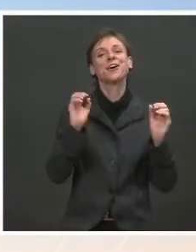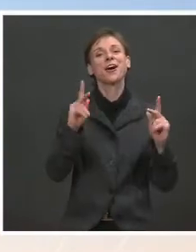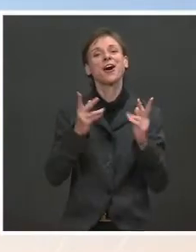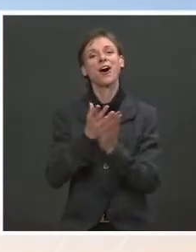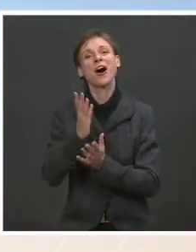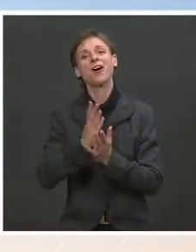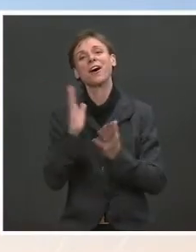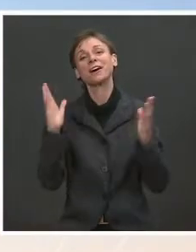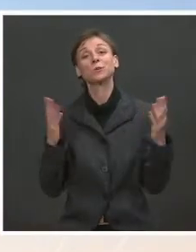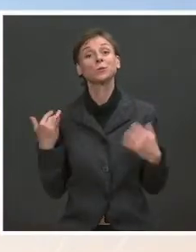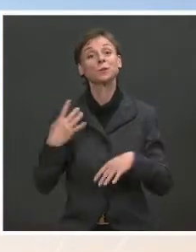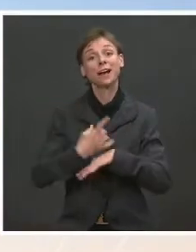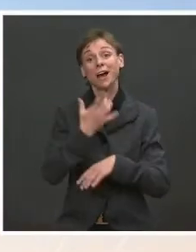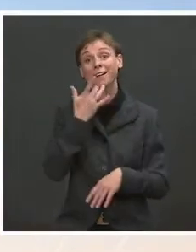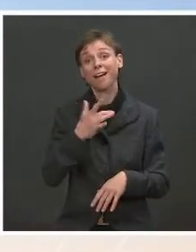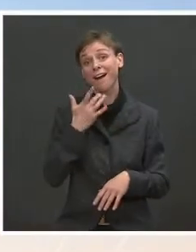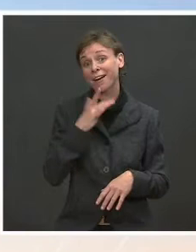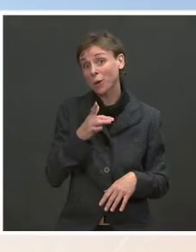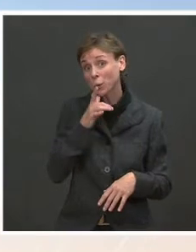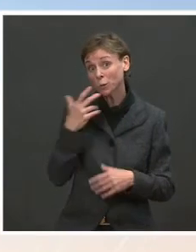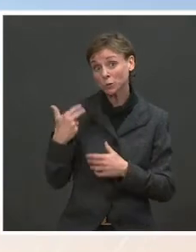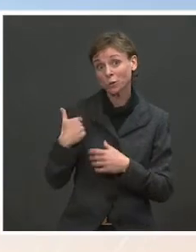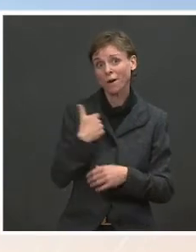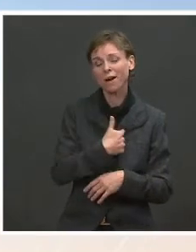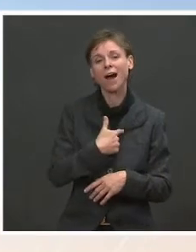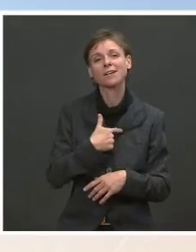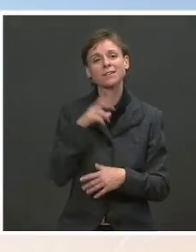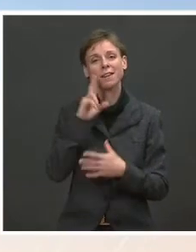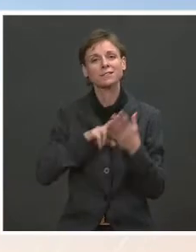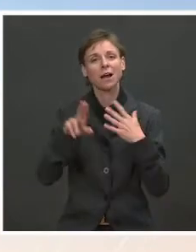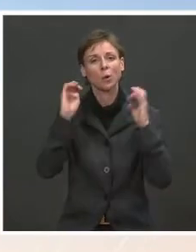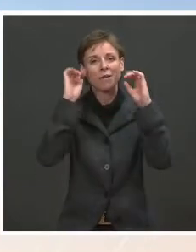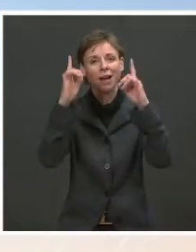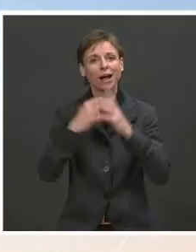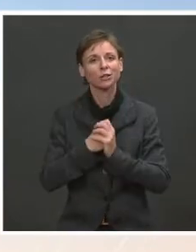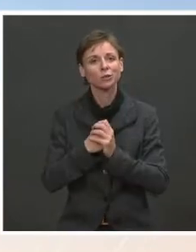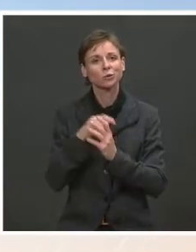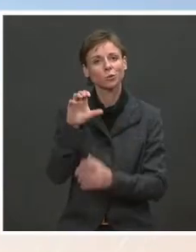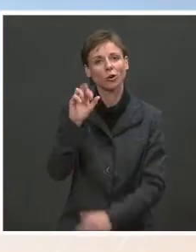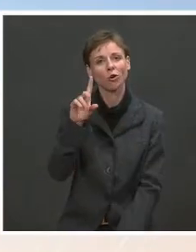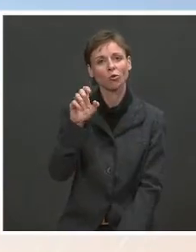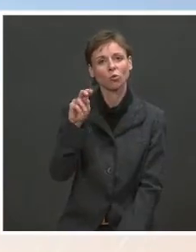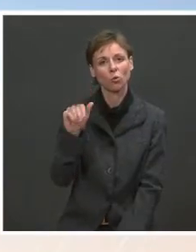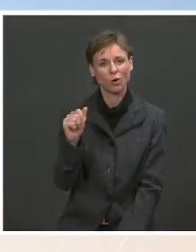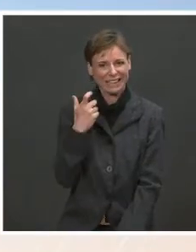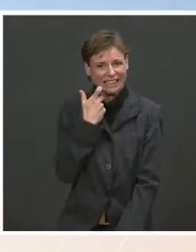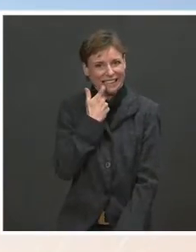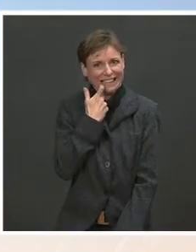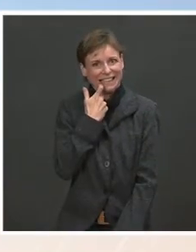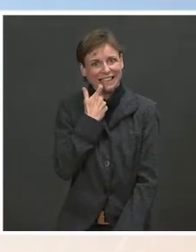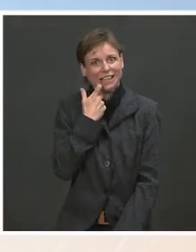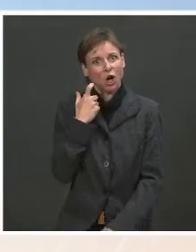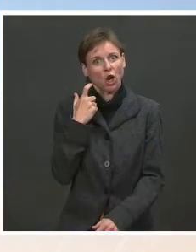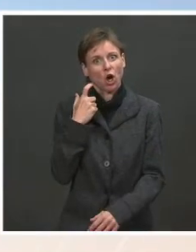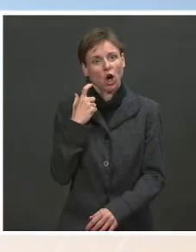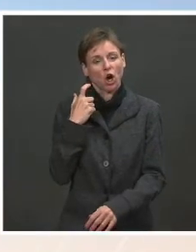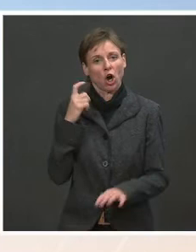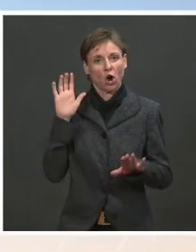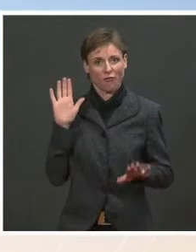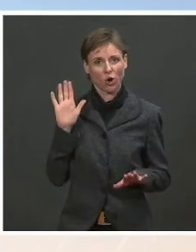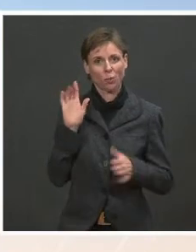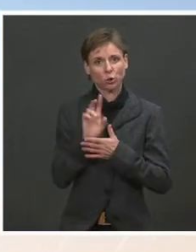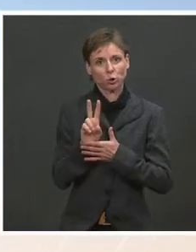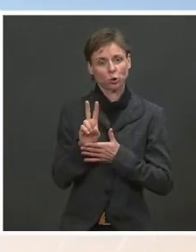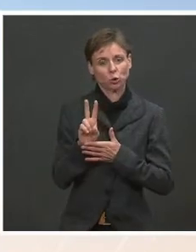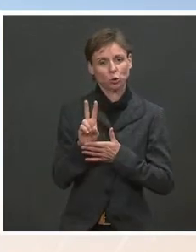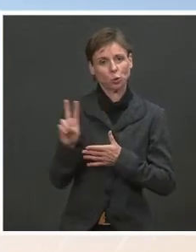Today we are fortunate to have joining us Secretary of Education, Dr. Miguel Cardona, who was confirmed just 2 weeks ago, a fellow nutmegger. That